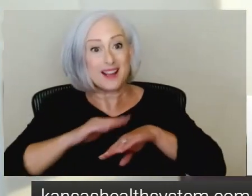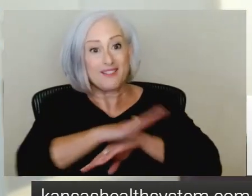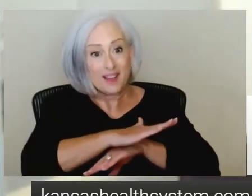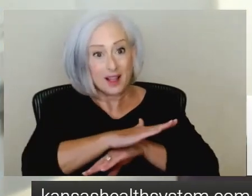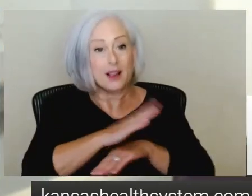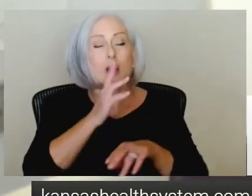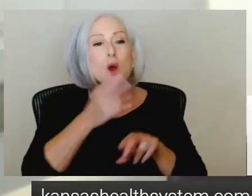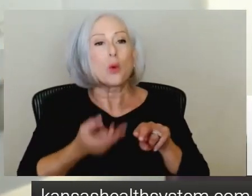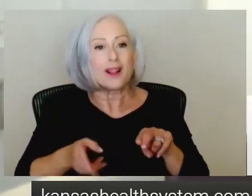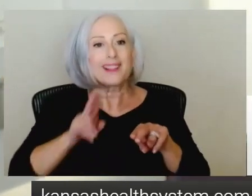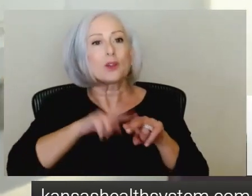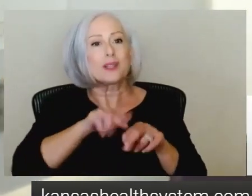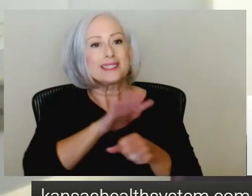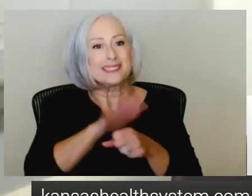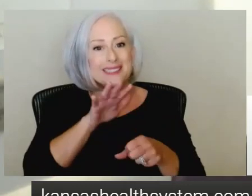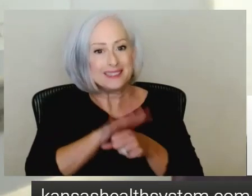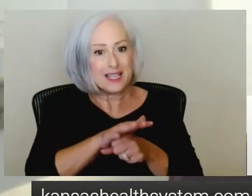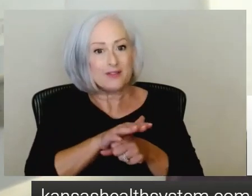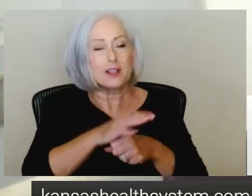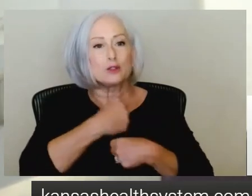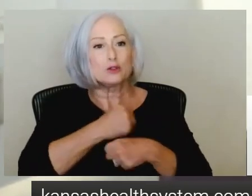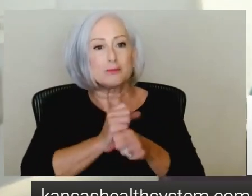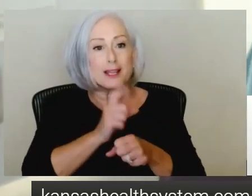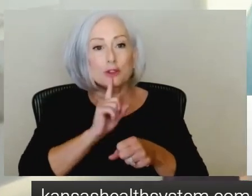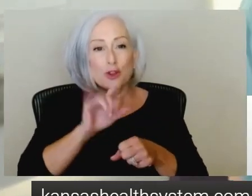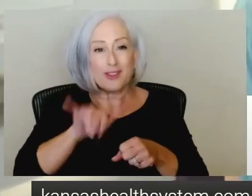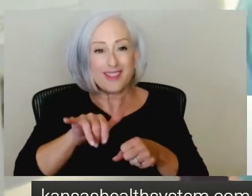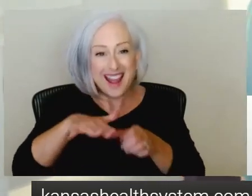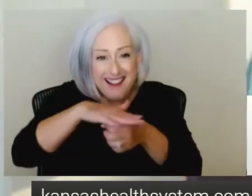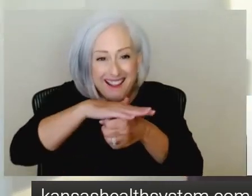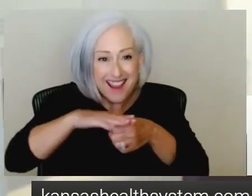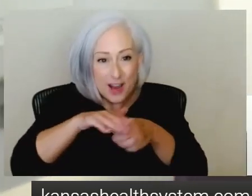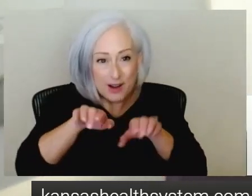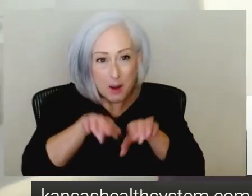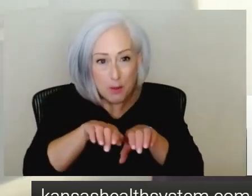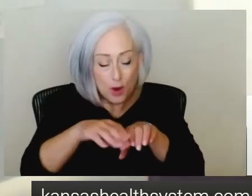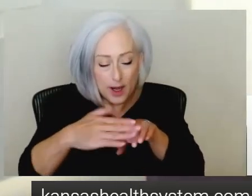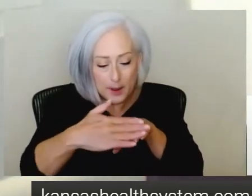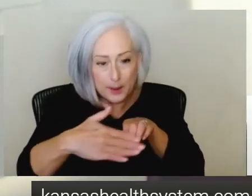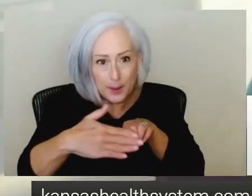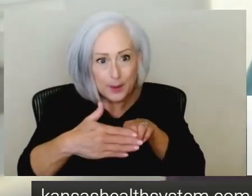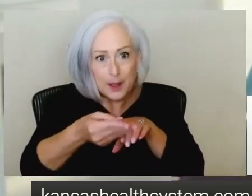enough so that it creates a small lesion in the brain region. And that